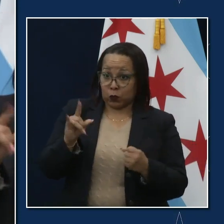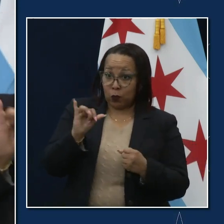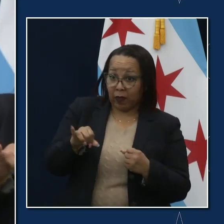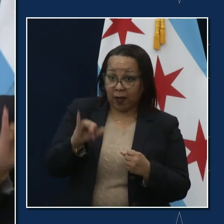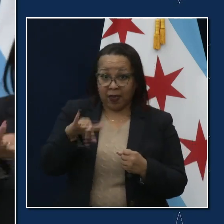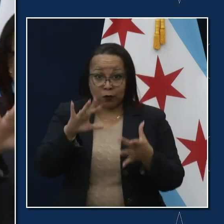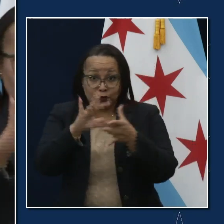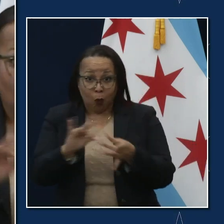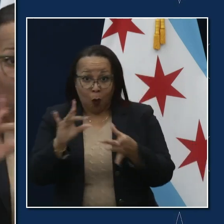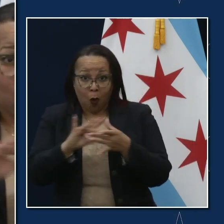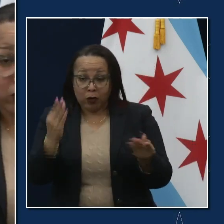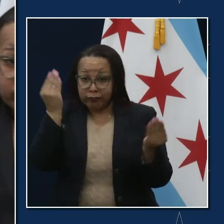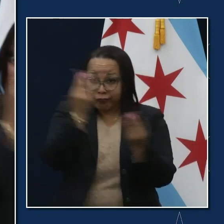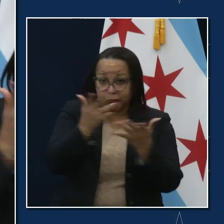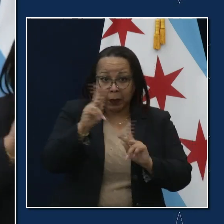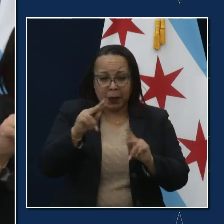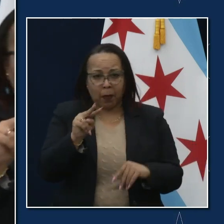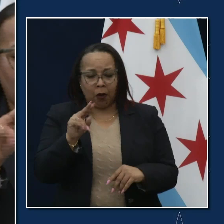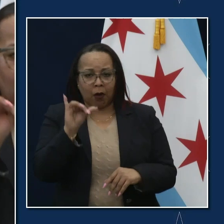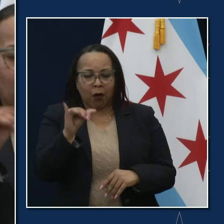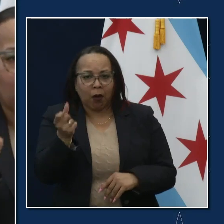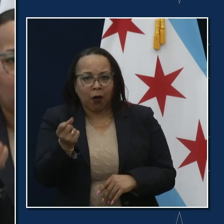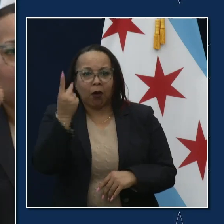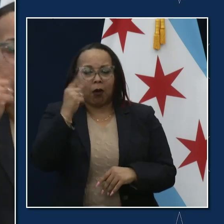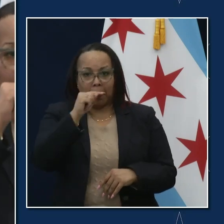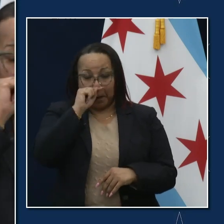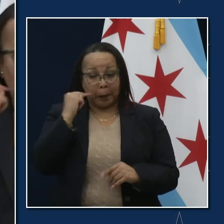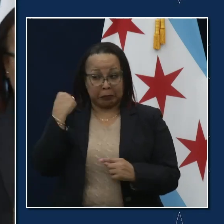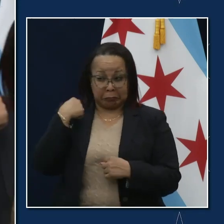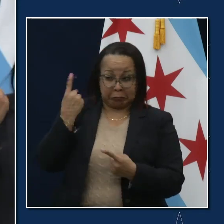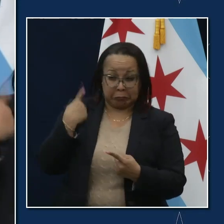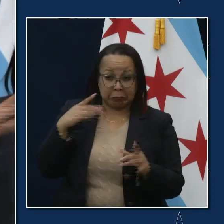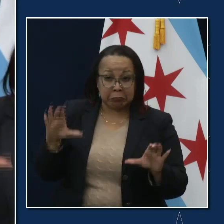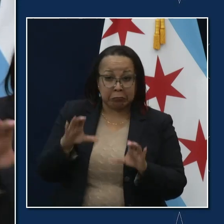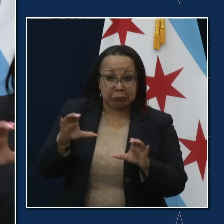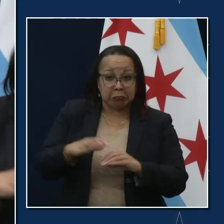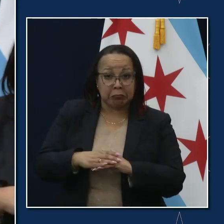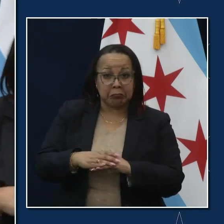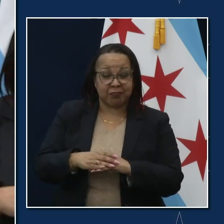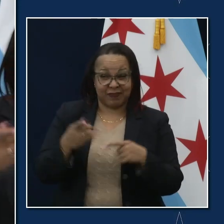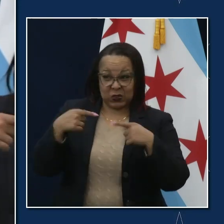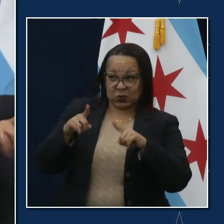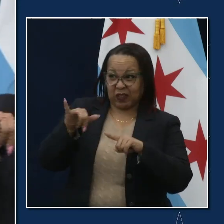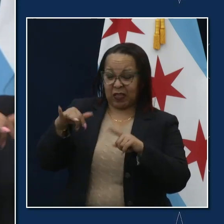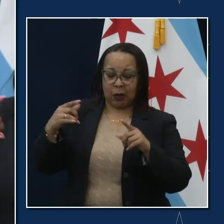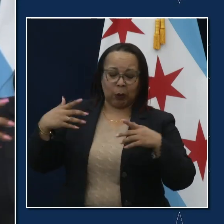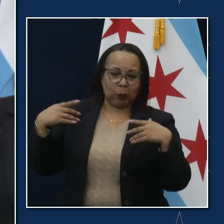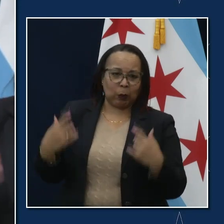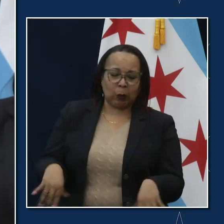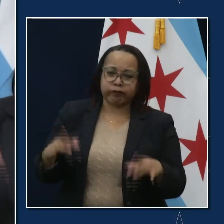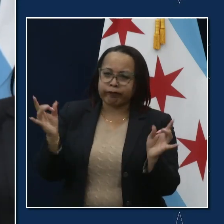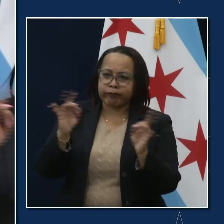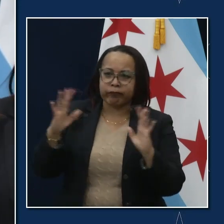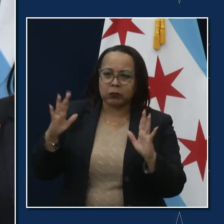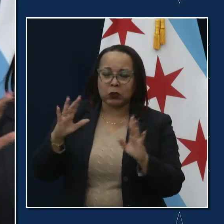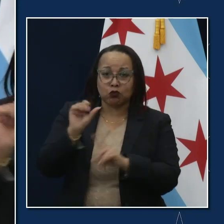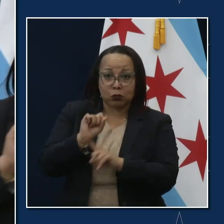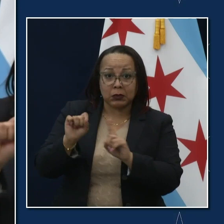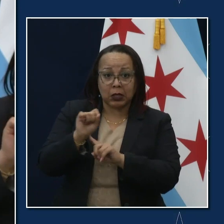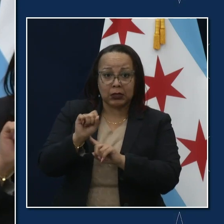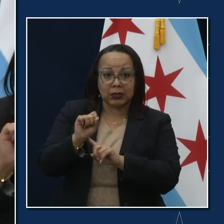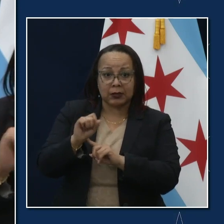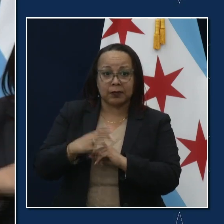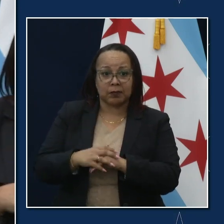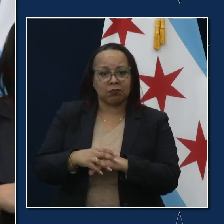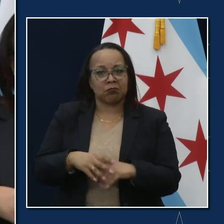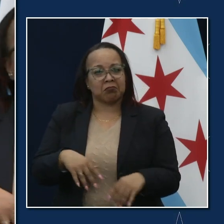that story is told and people understand what we've been able to accomplish, particularly under the most daunting of circumstances,